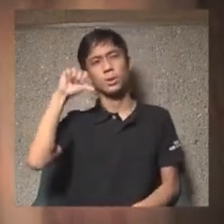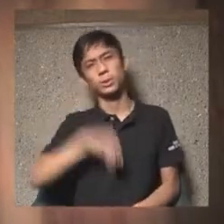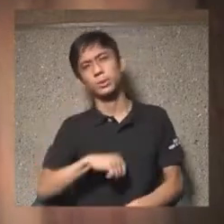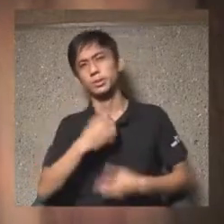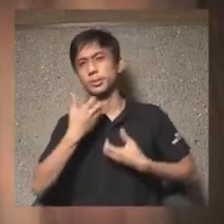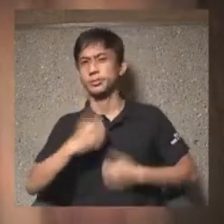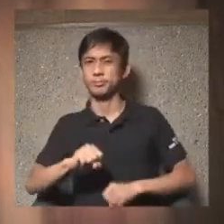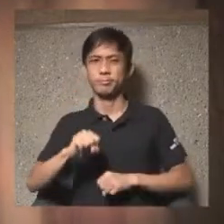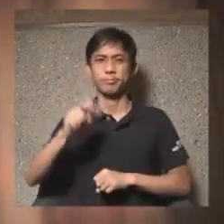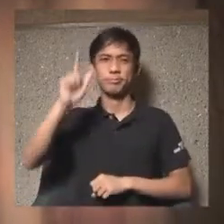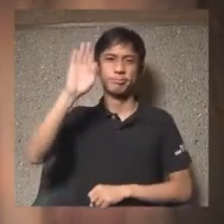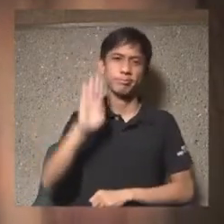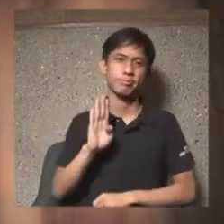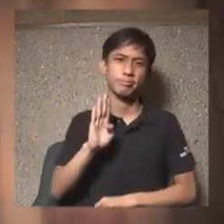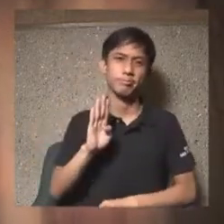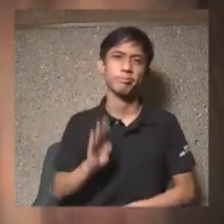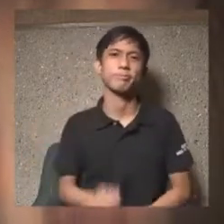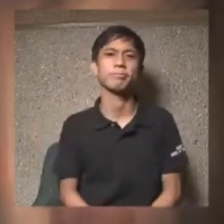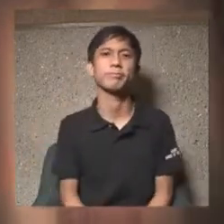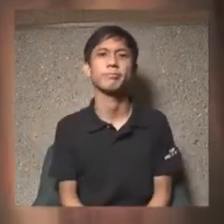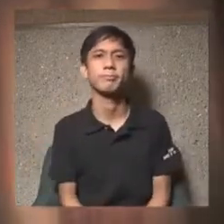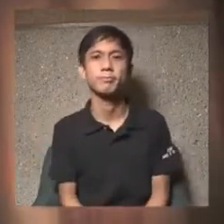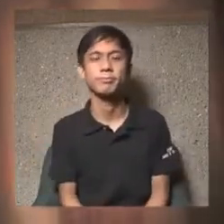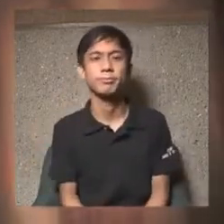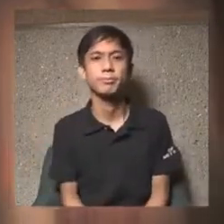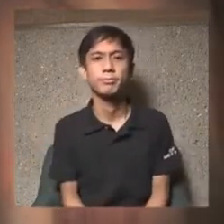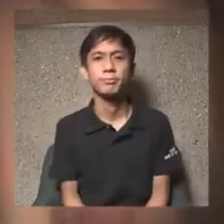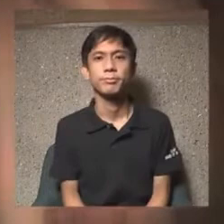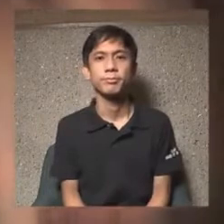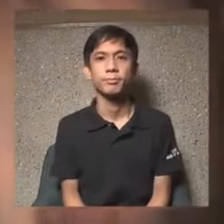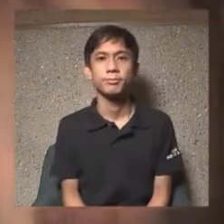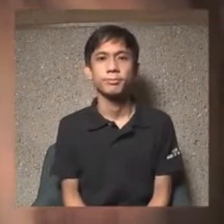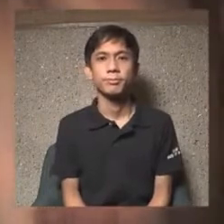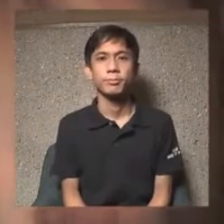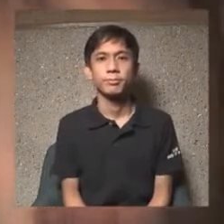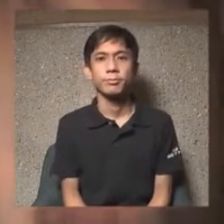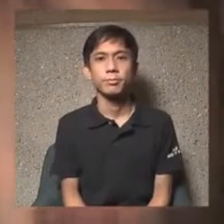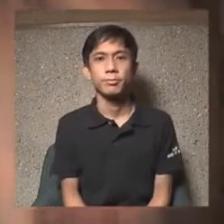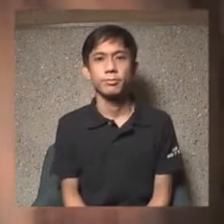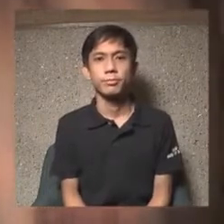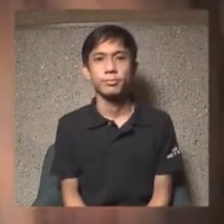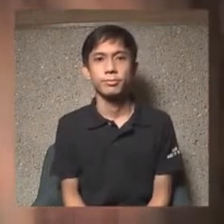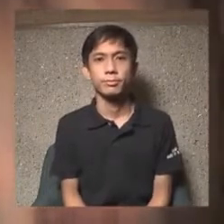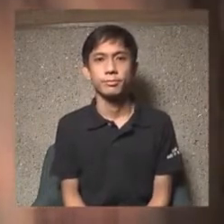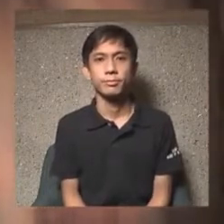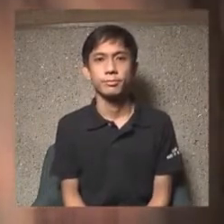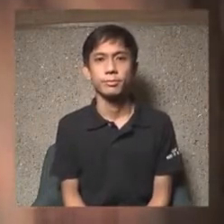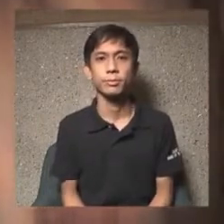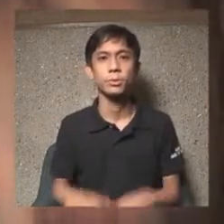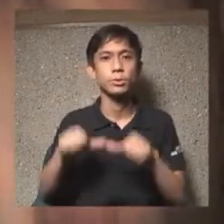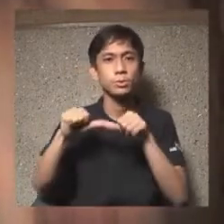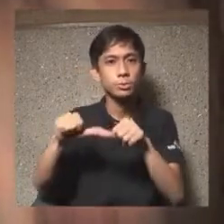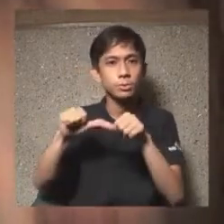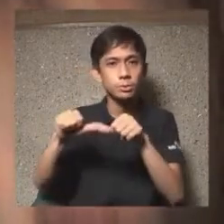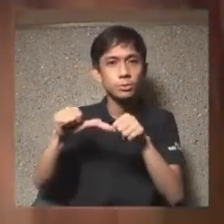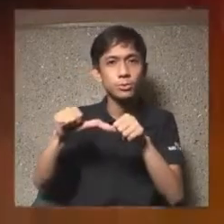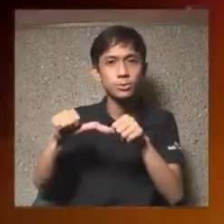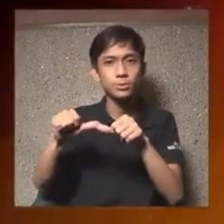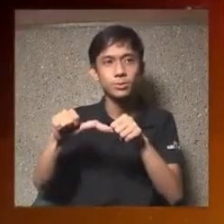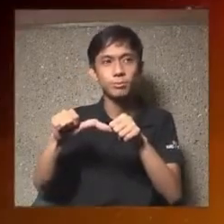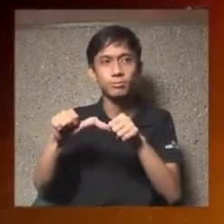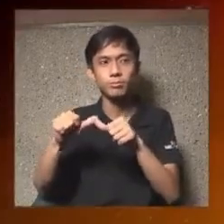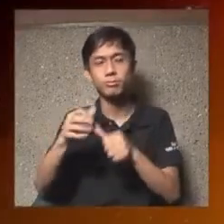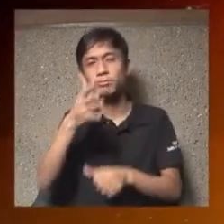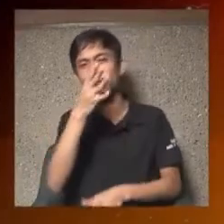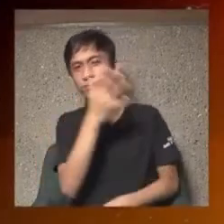He kept seizing the blessing by force at the expense of others. He kept on having his